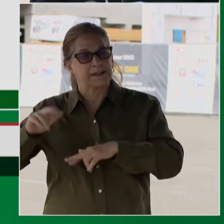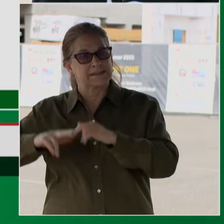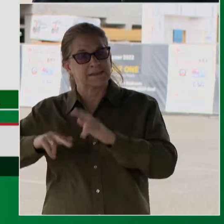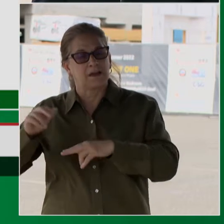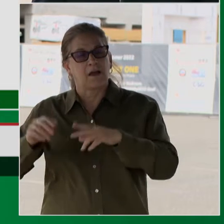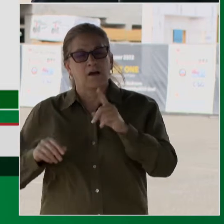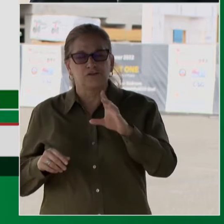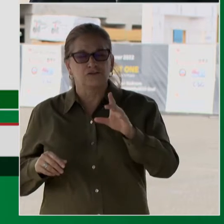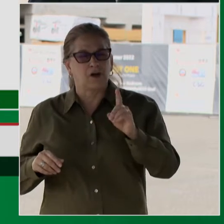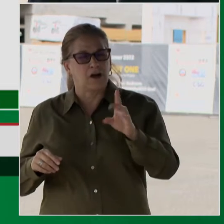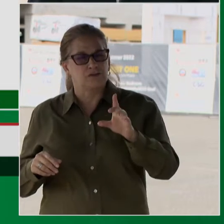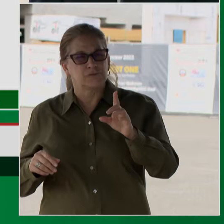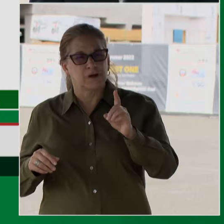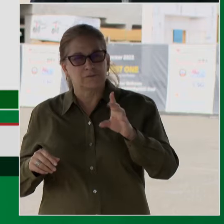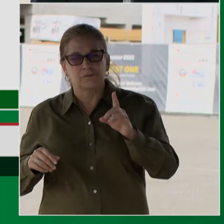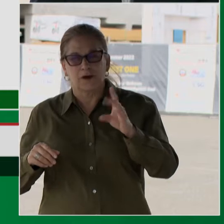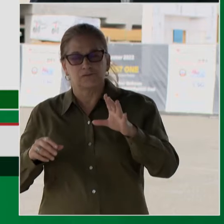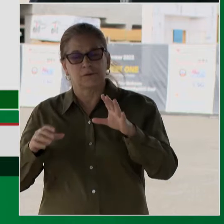of housing.